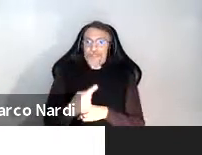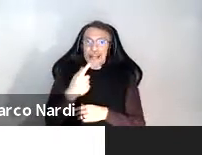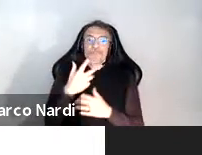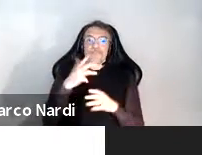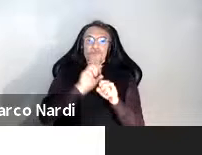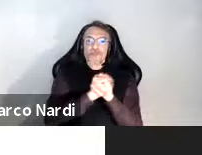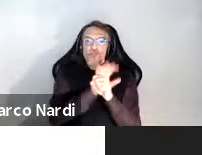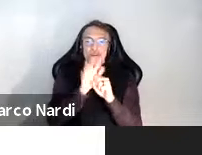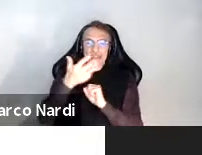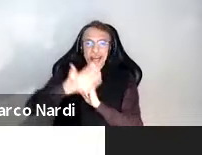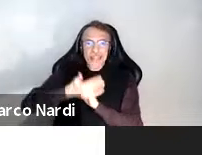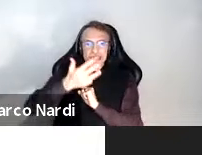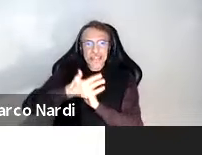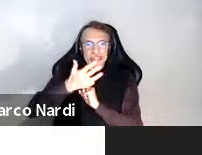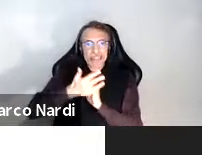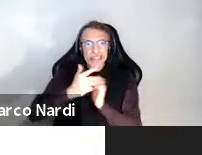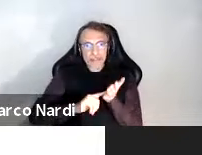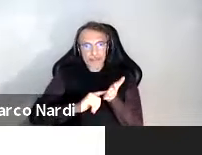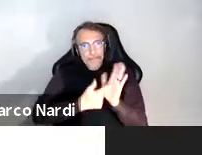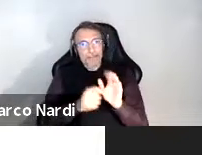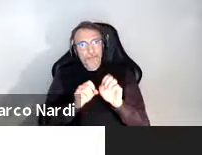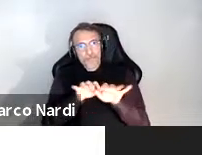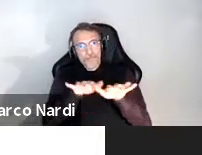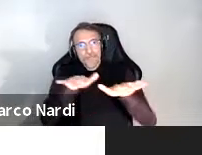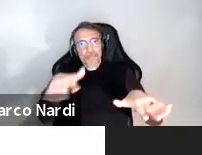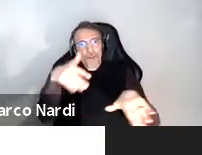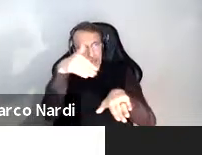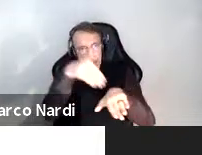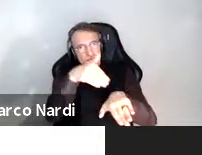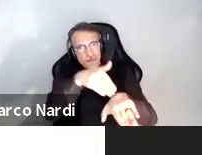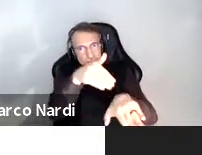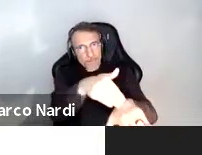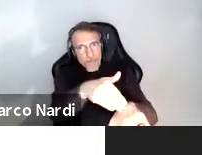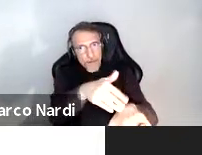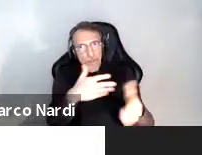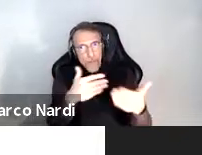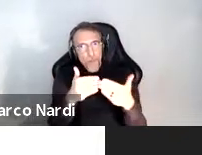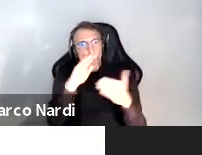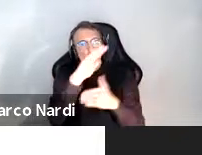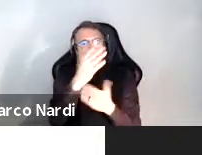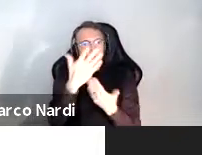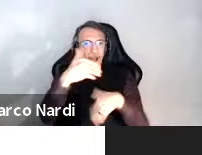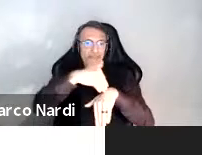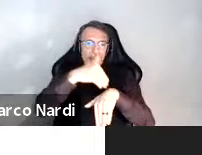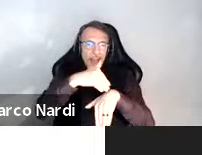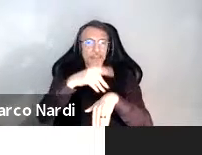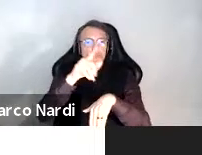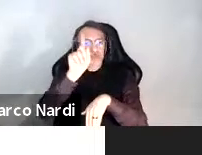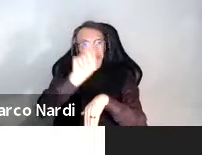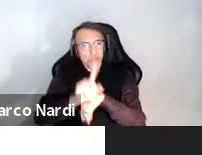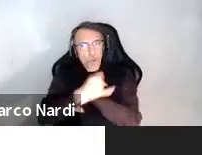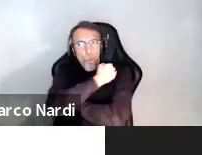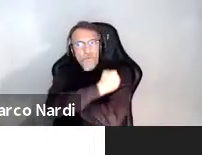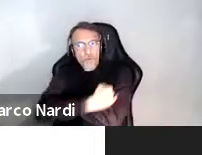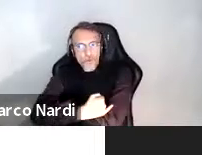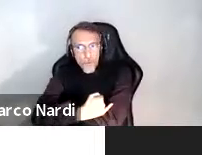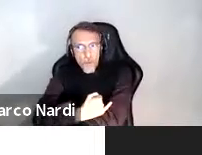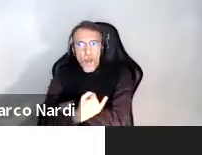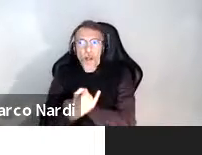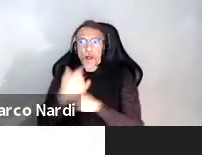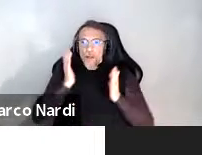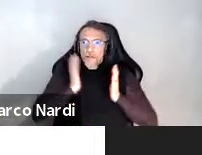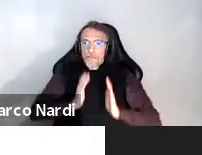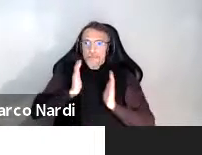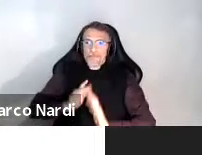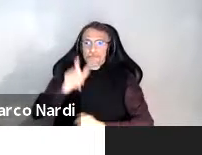usually manifests itself more, or the impact of COVID-19 affects the vulnerable human